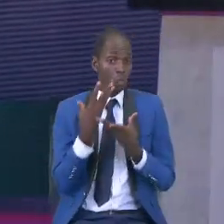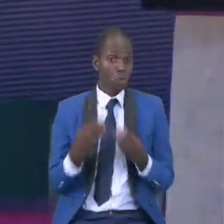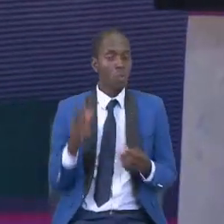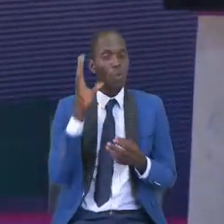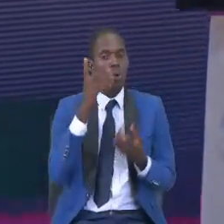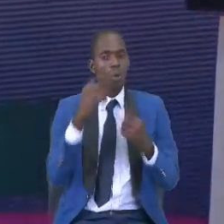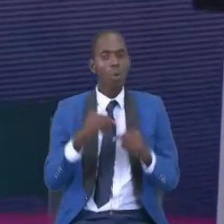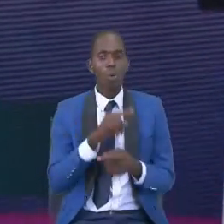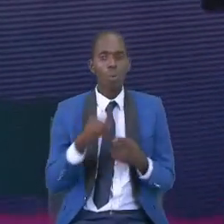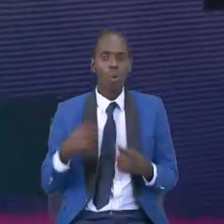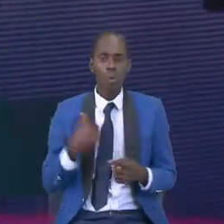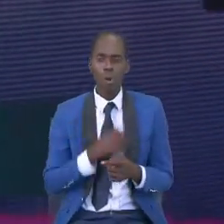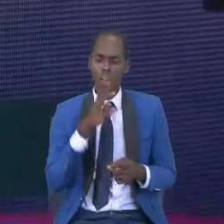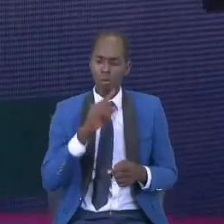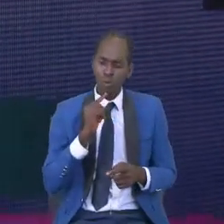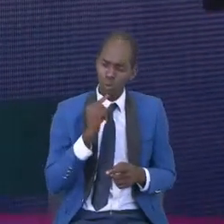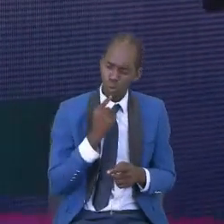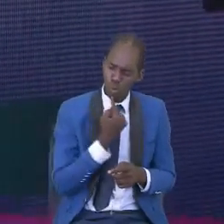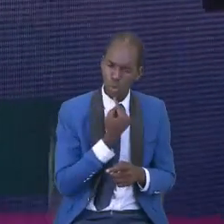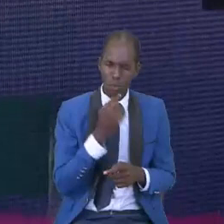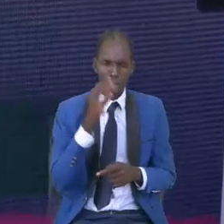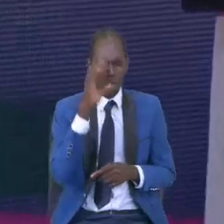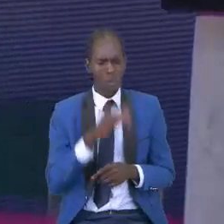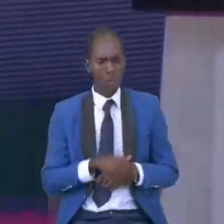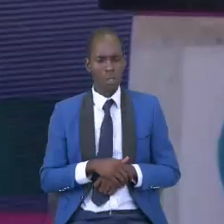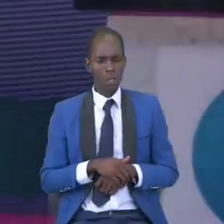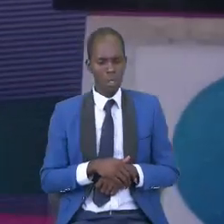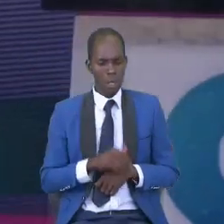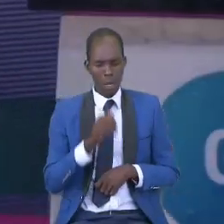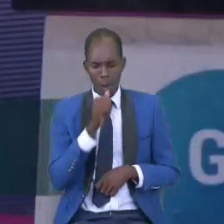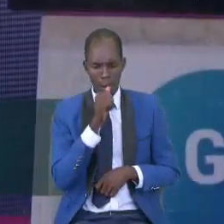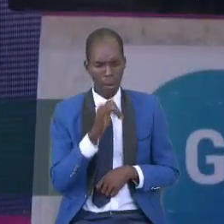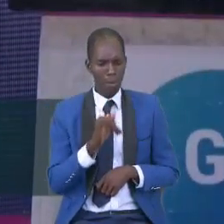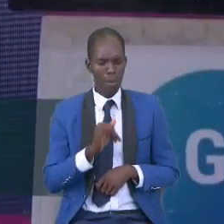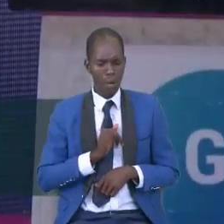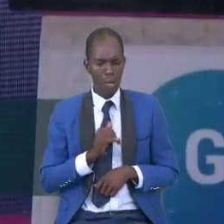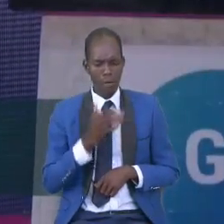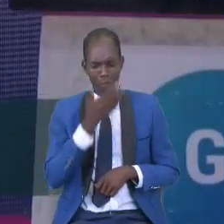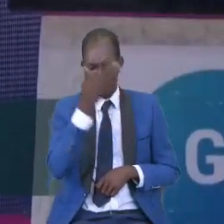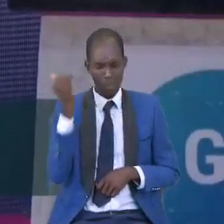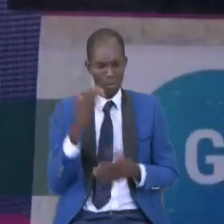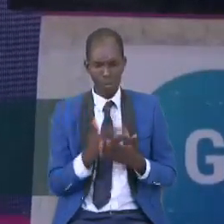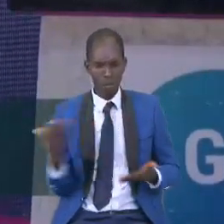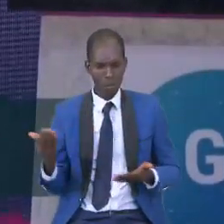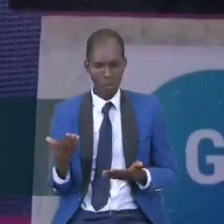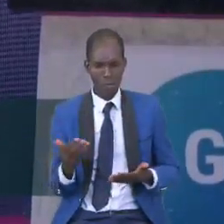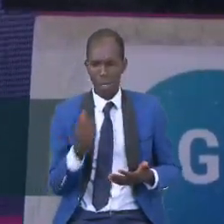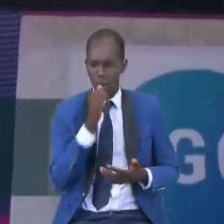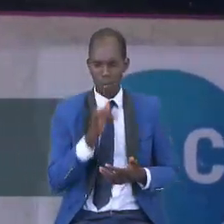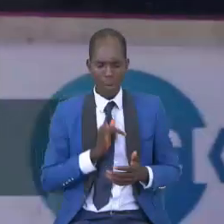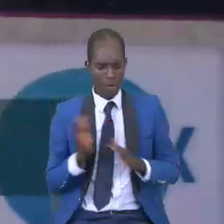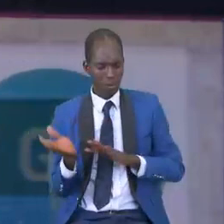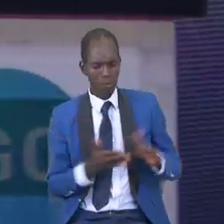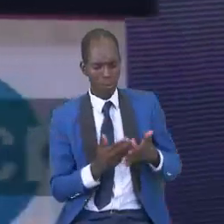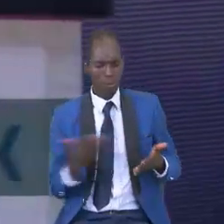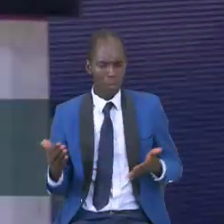have I abandoned something? Am I forgetting something? Am I running away from someone? And what is the cause of this in